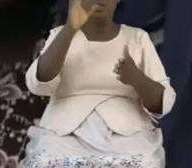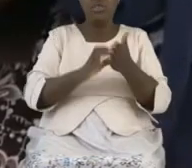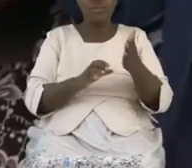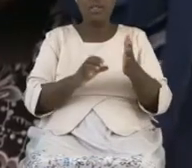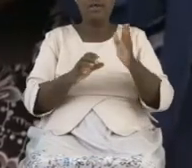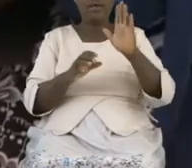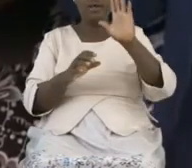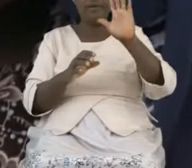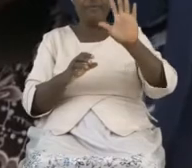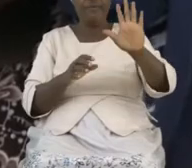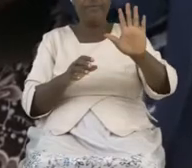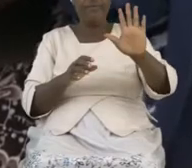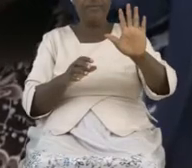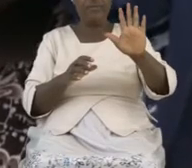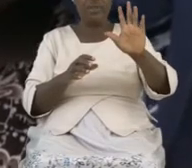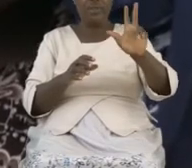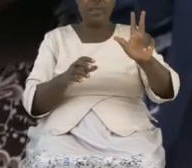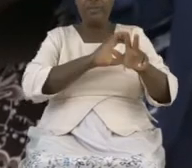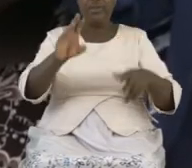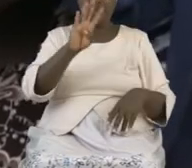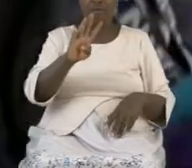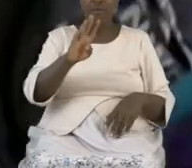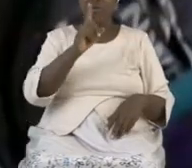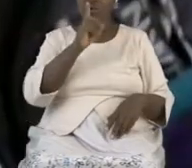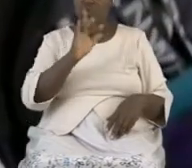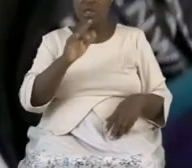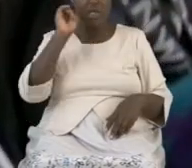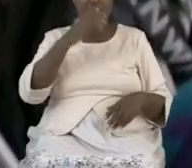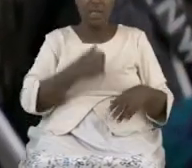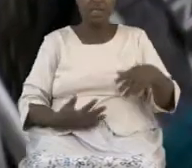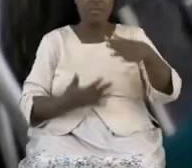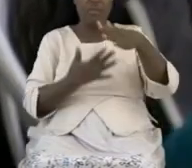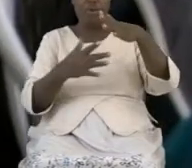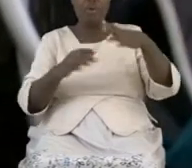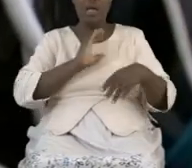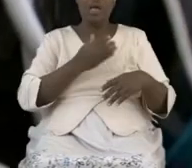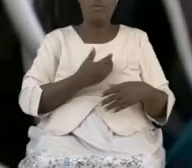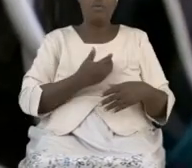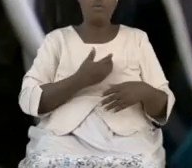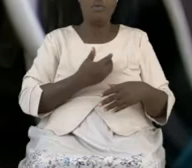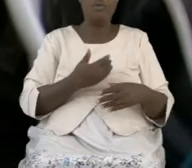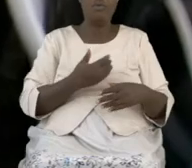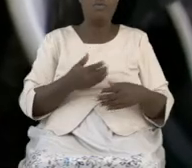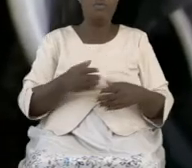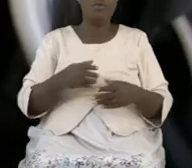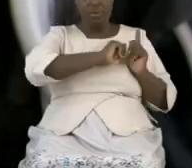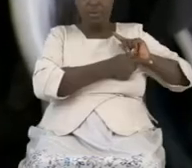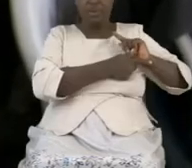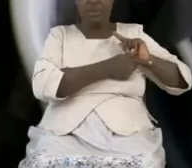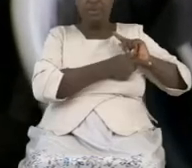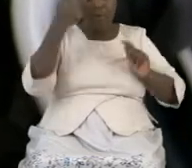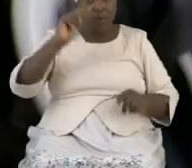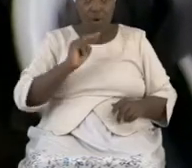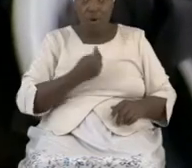"Surely he has borne our griefs." For us, he did it. He carried our sorrows.